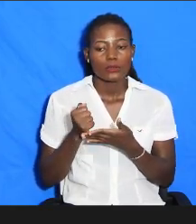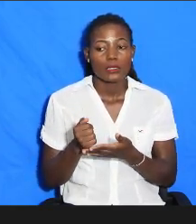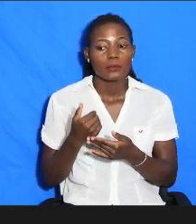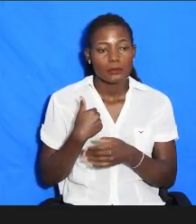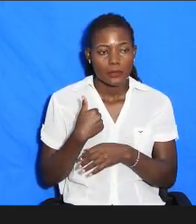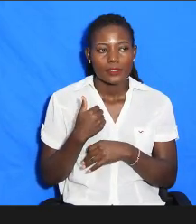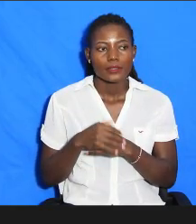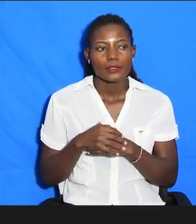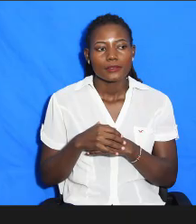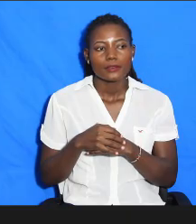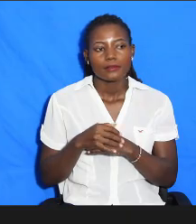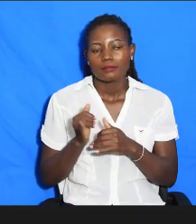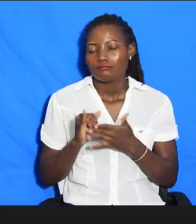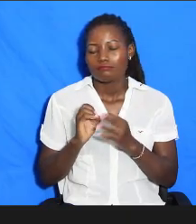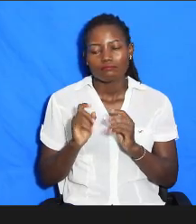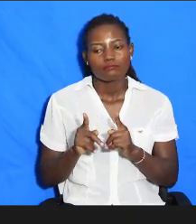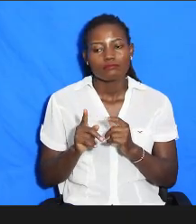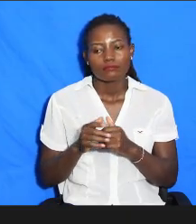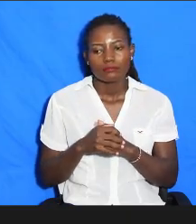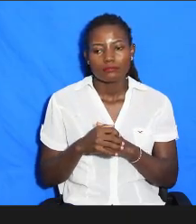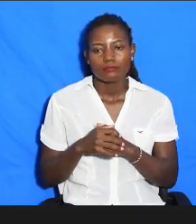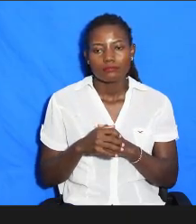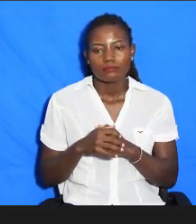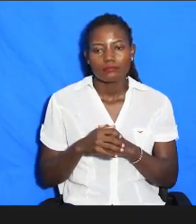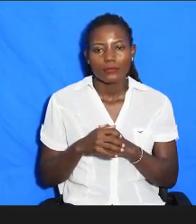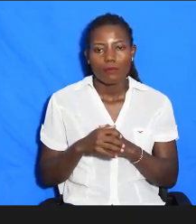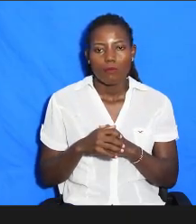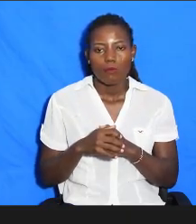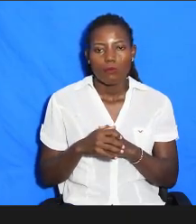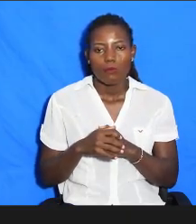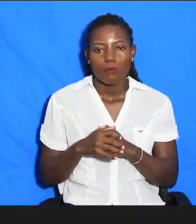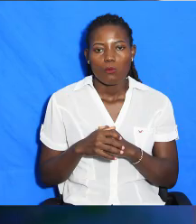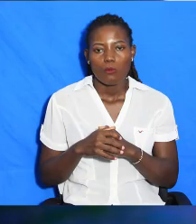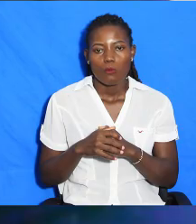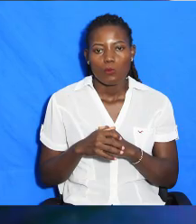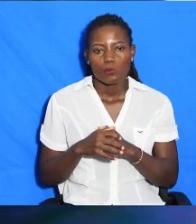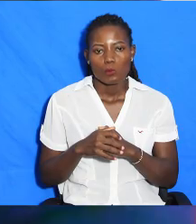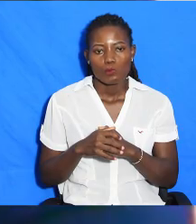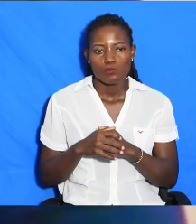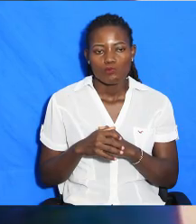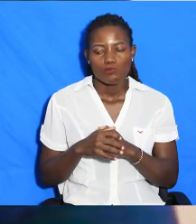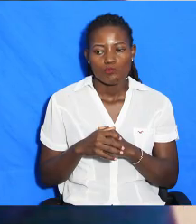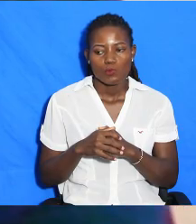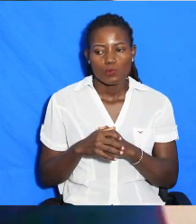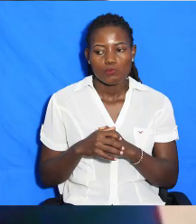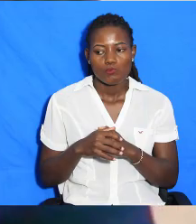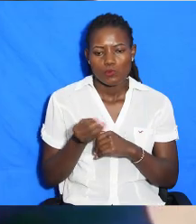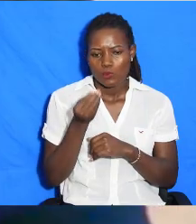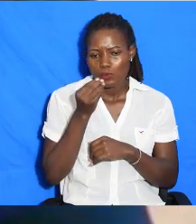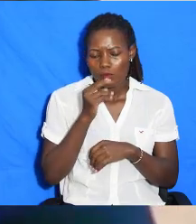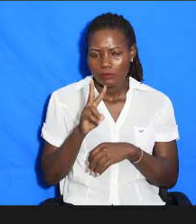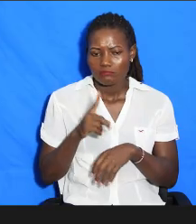recover, that's normally the things that I normally look up to. so you train twice a day or just once?